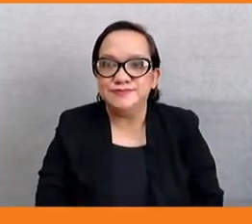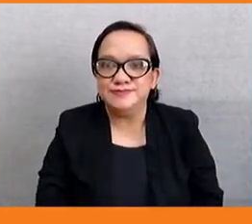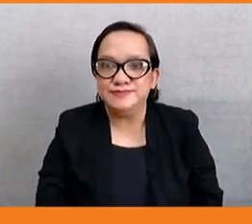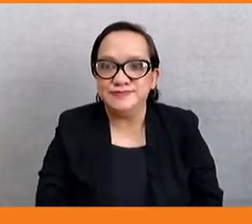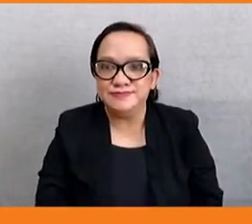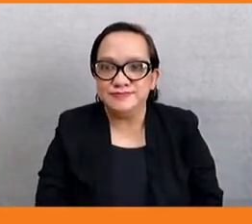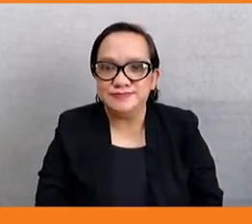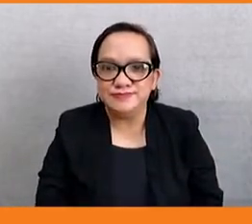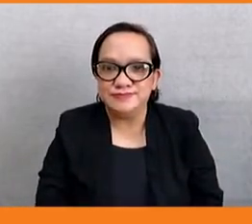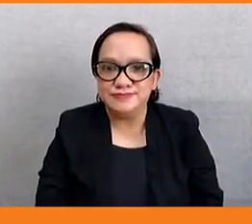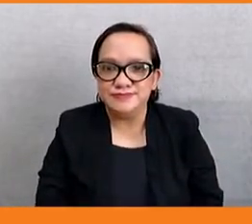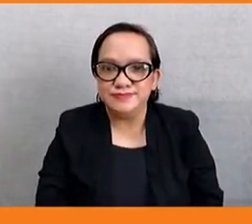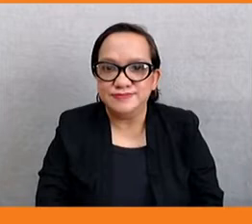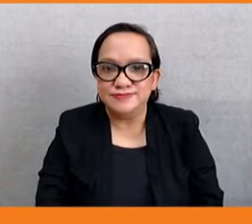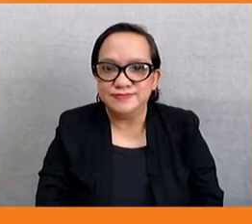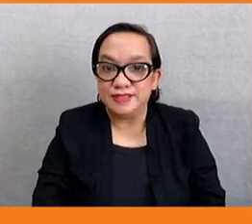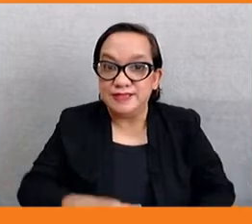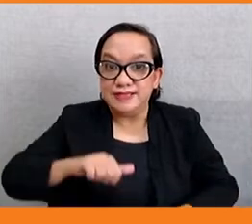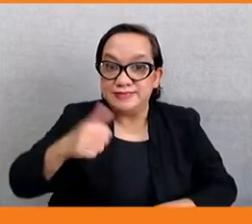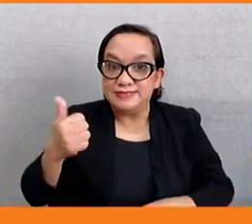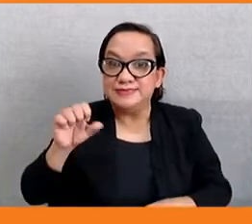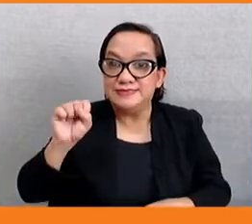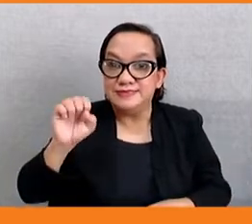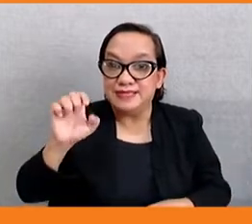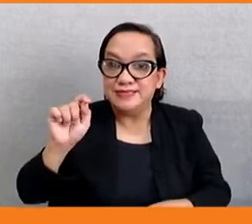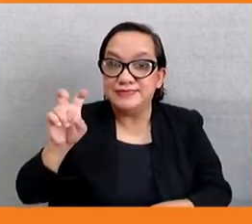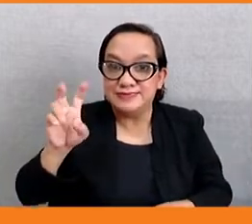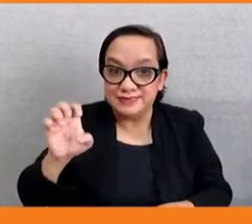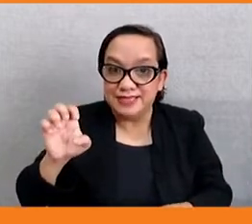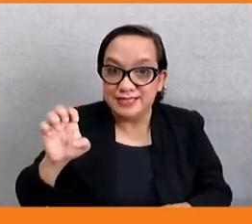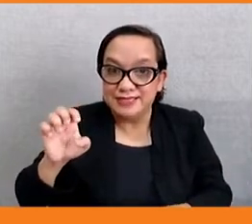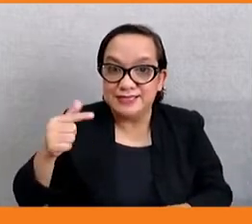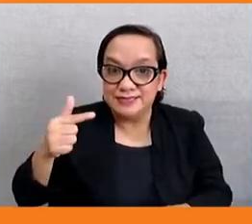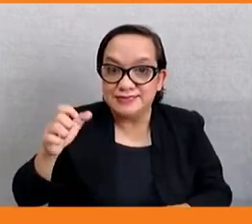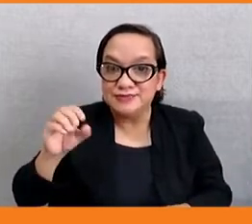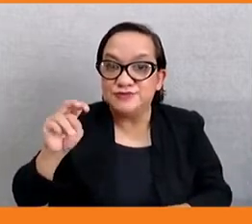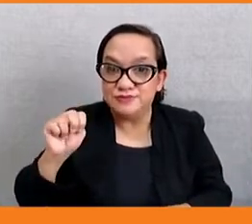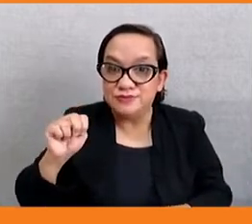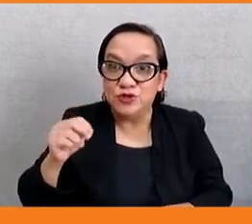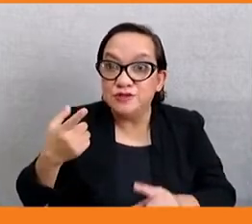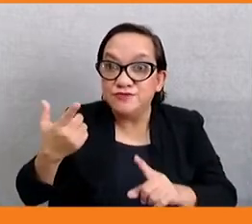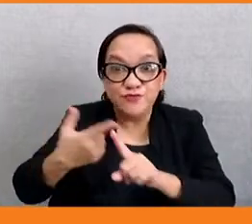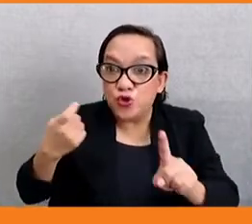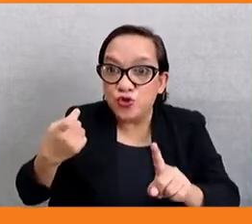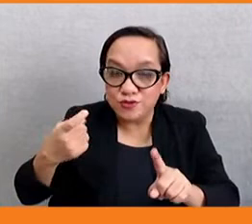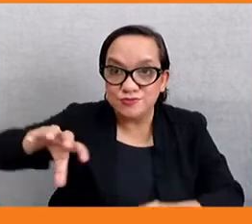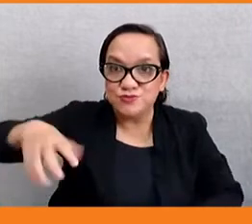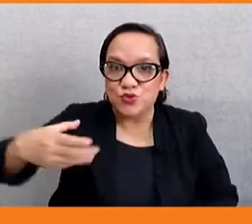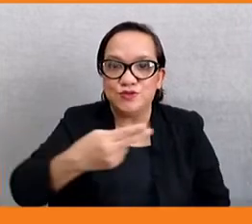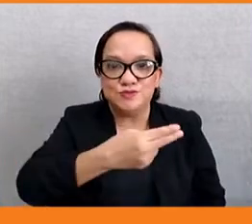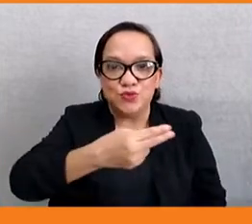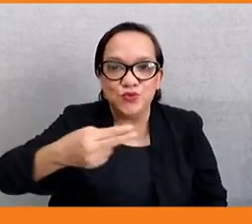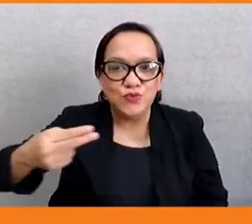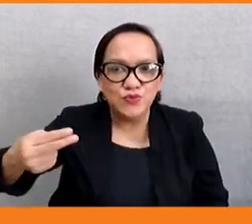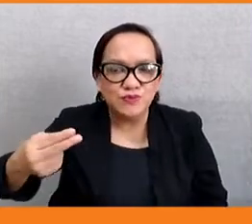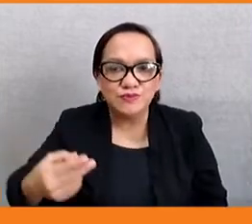Harrison of Inspirator Muta Nusantara from Indonesia. And he asked, how will digitization affect the way ADB